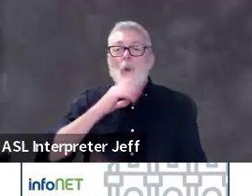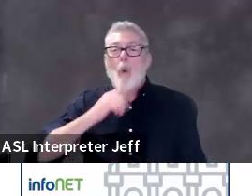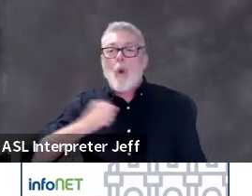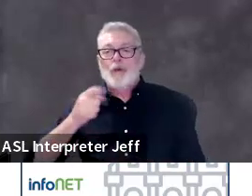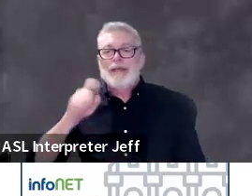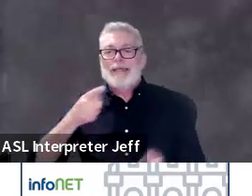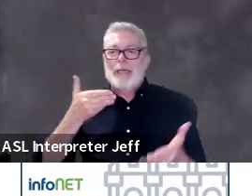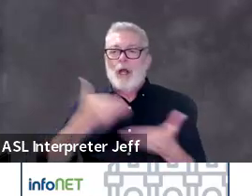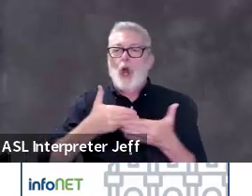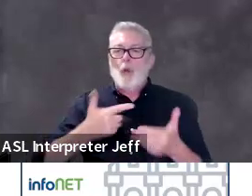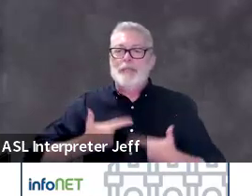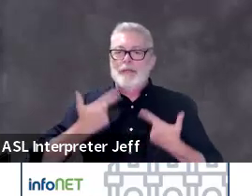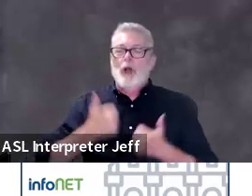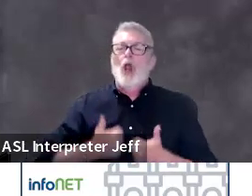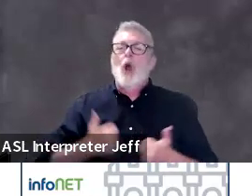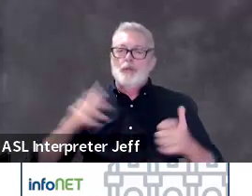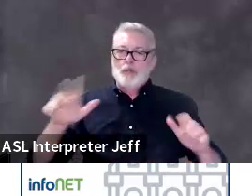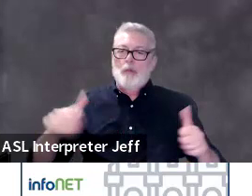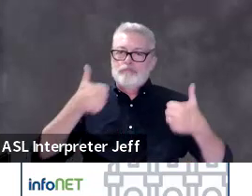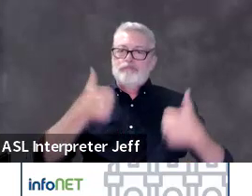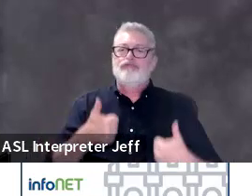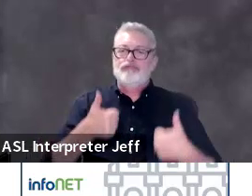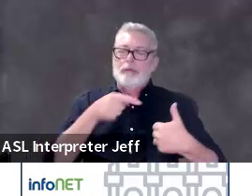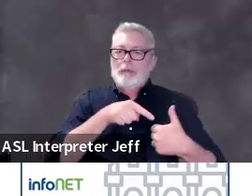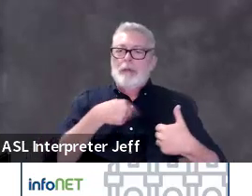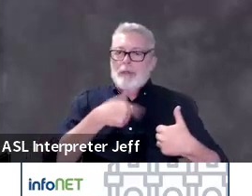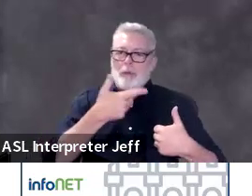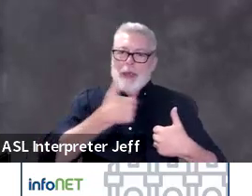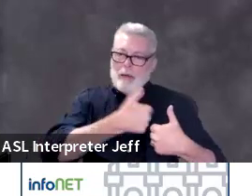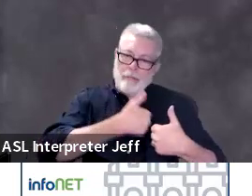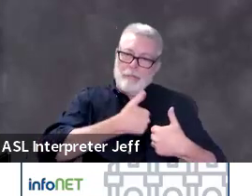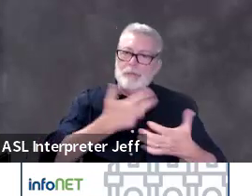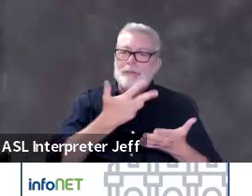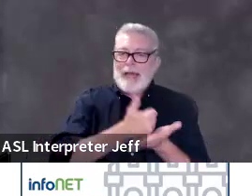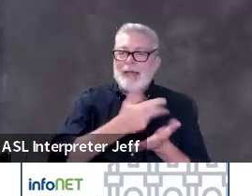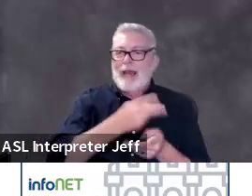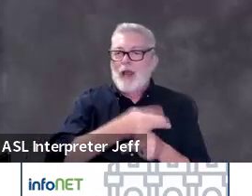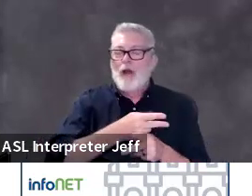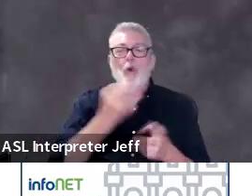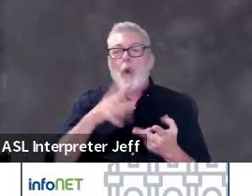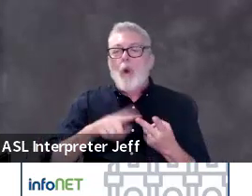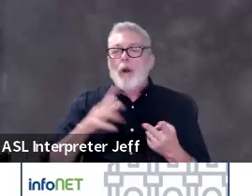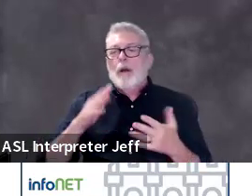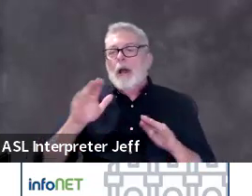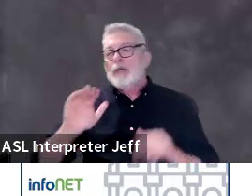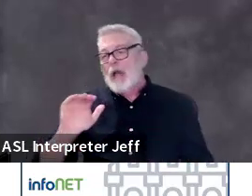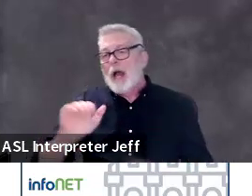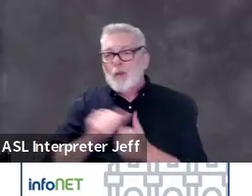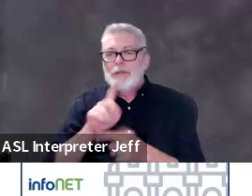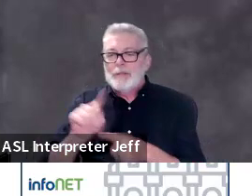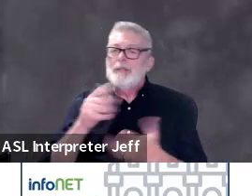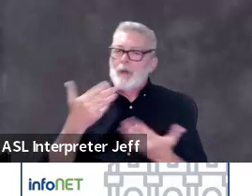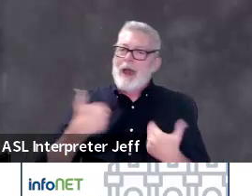an adult child with a disability or a caregiver living independently in a separate home,